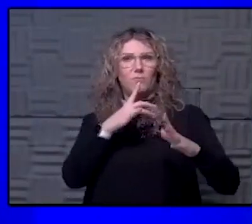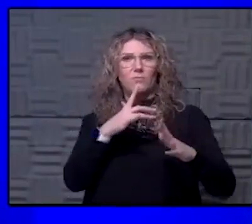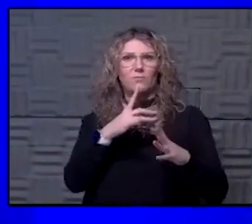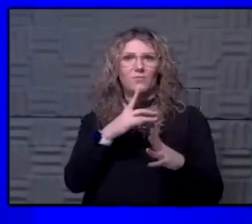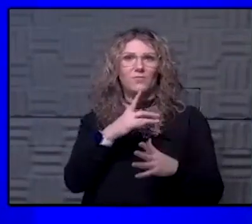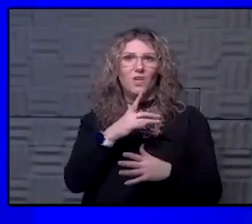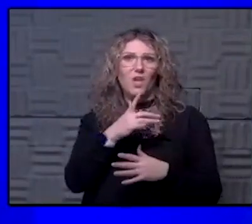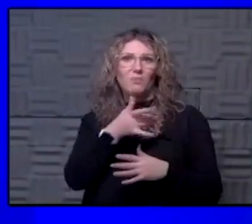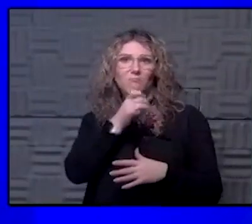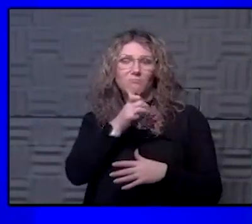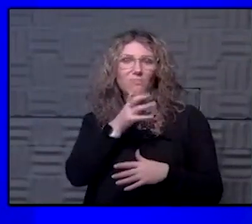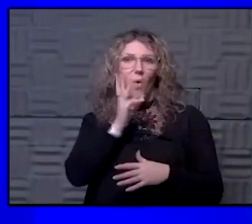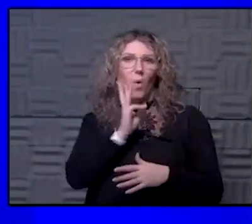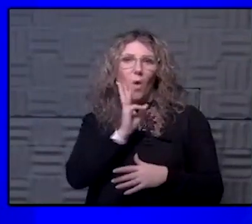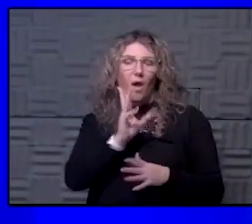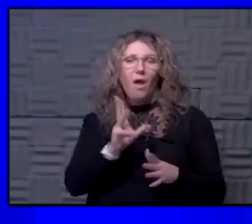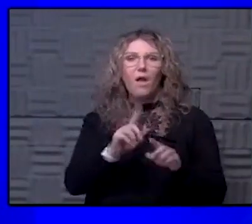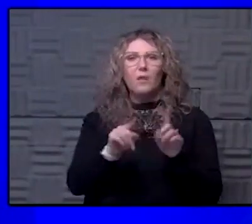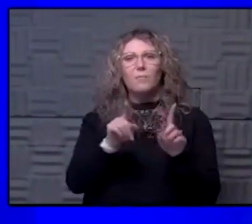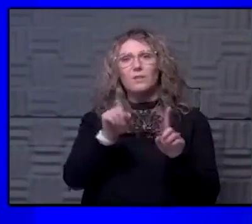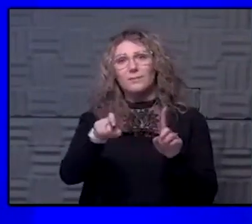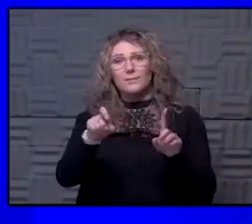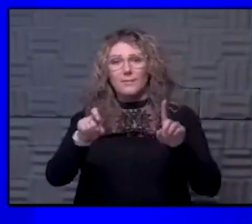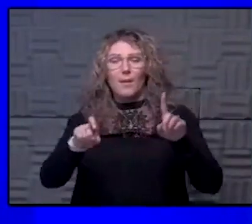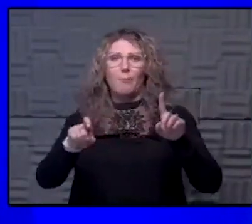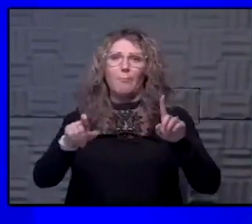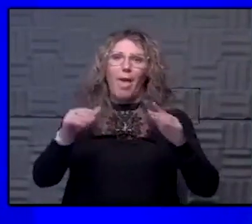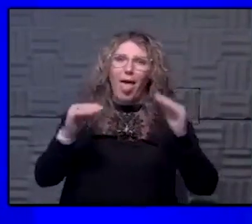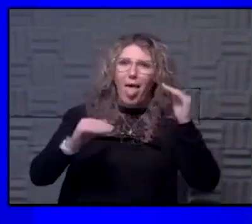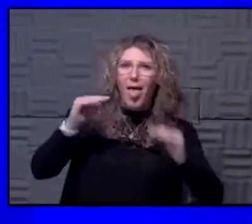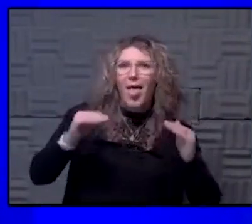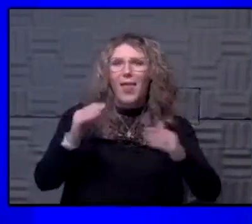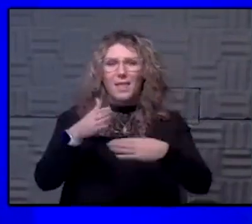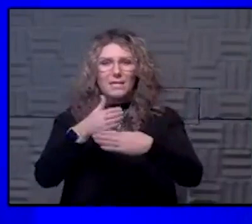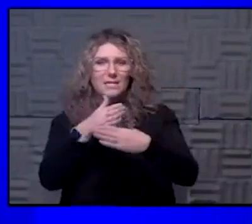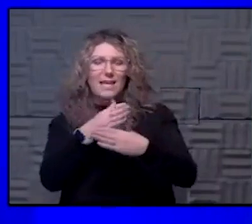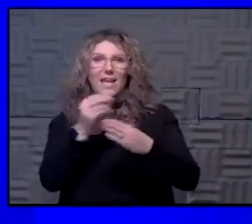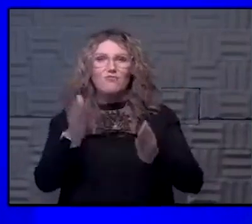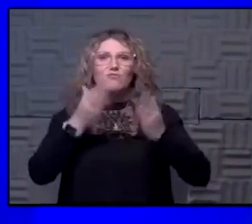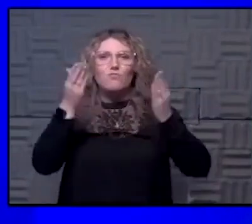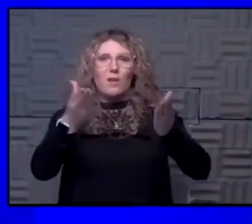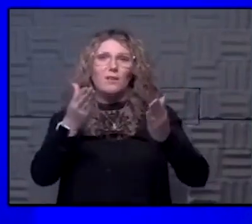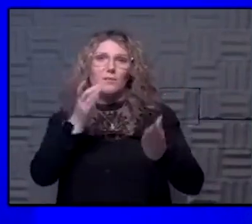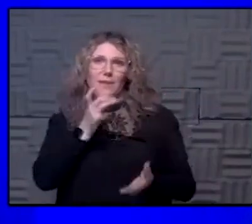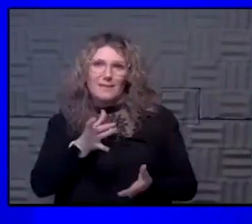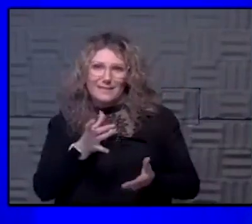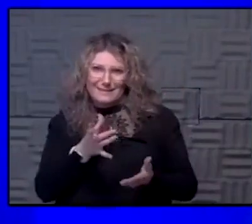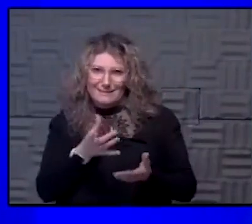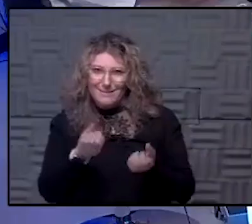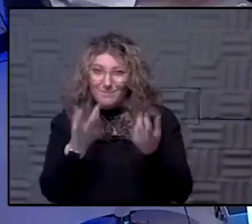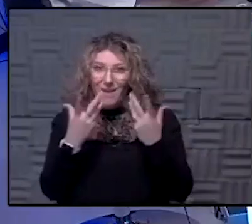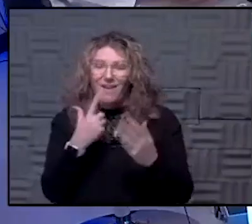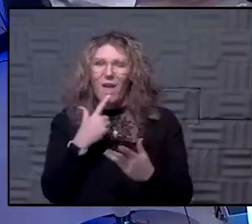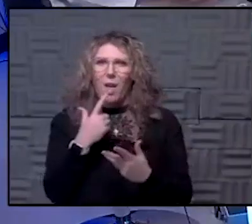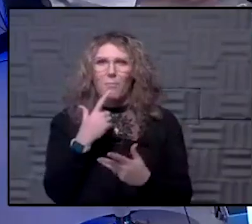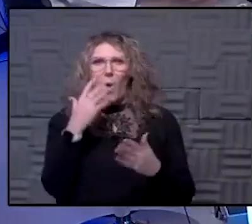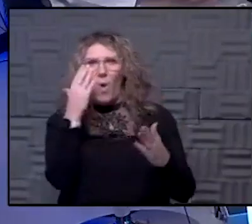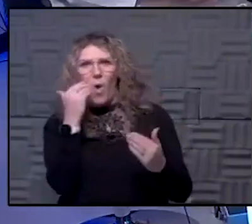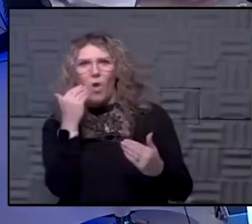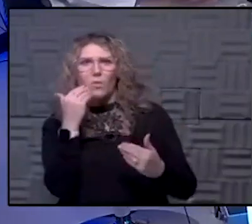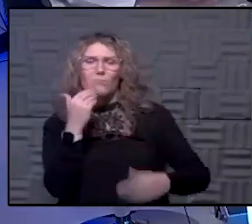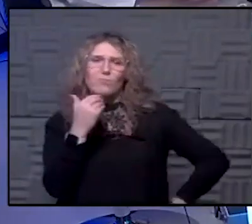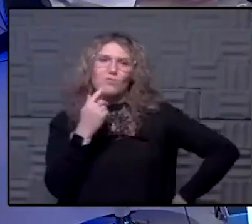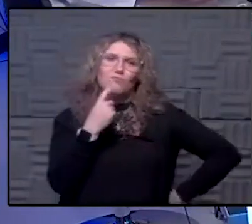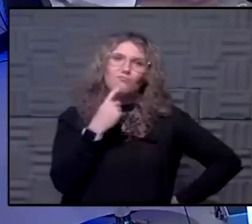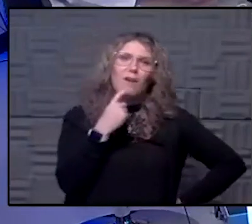of taking alcohol. But you really have to balance that, do it in moderation, do it in the recommended doses. I keep hoping that red grape juice is going to help. But